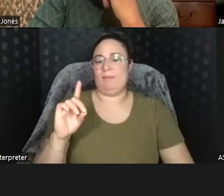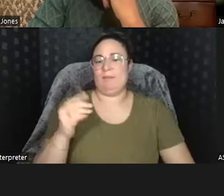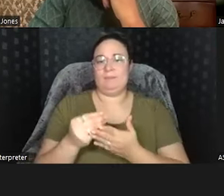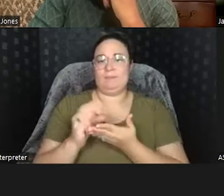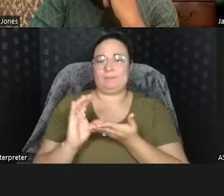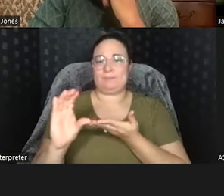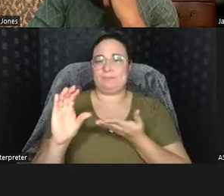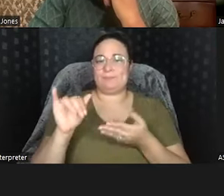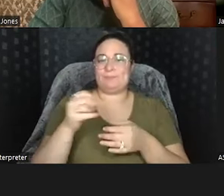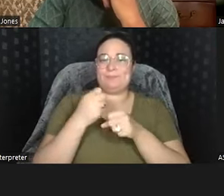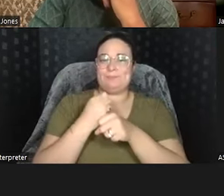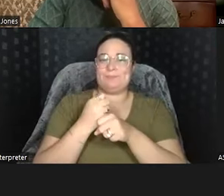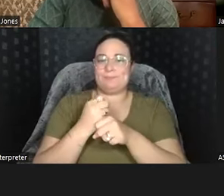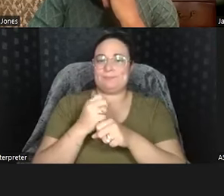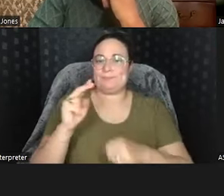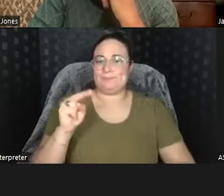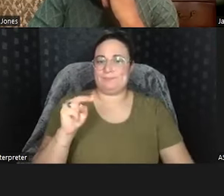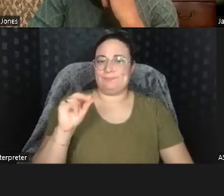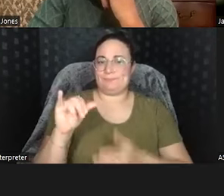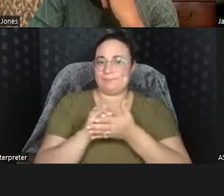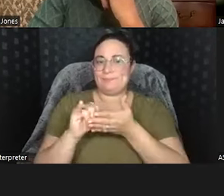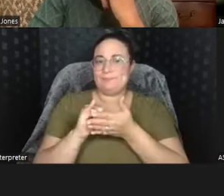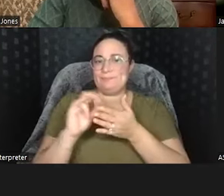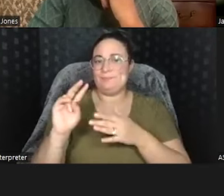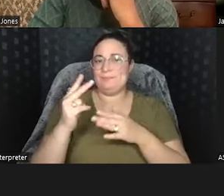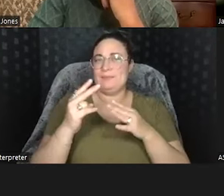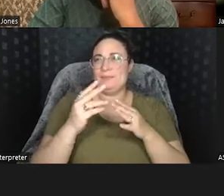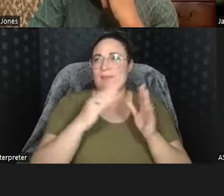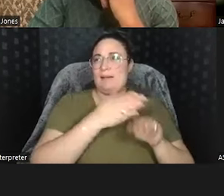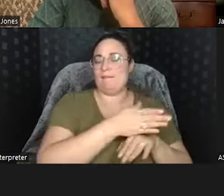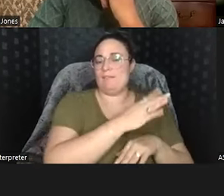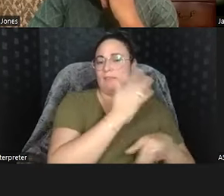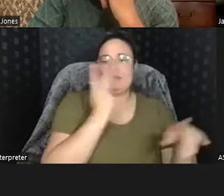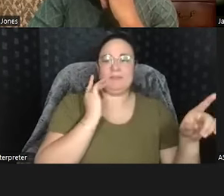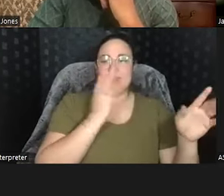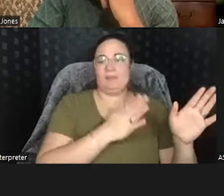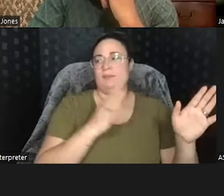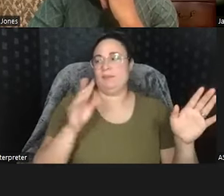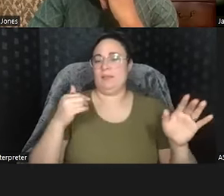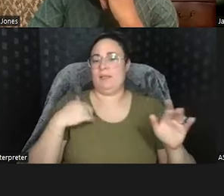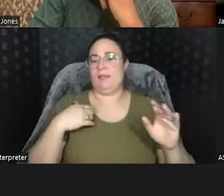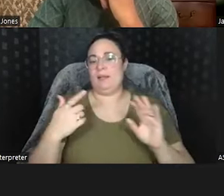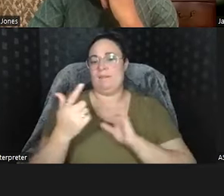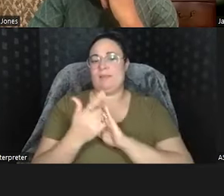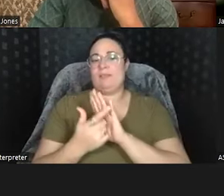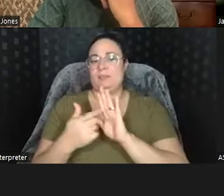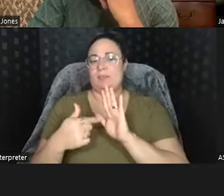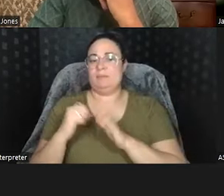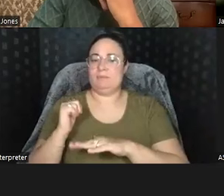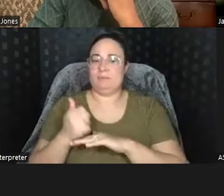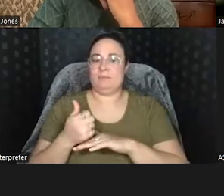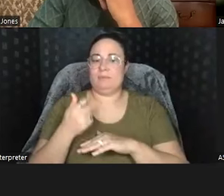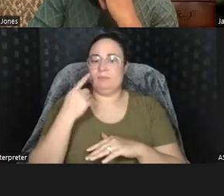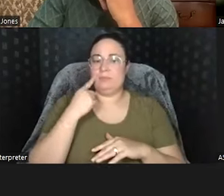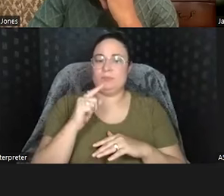That makes New York the second state after California to have legislation that is specific